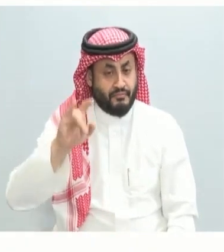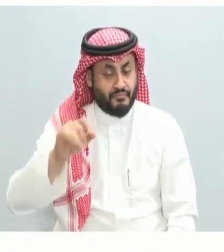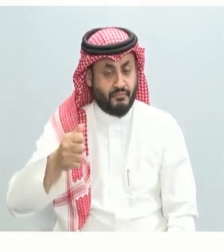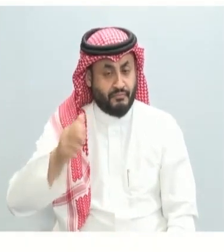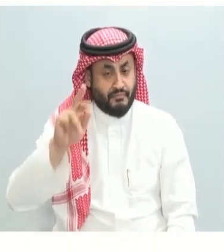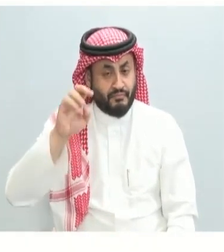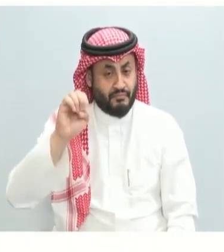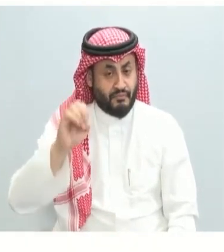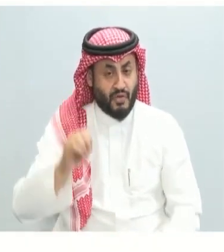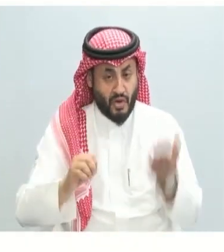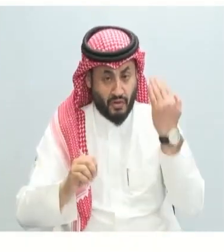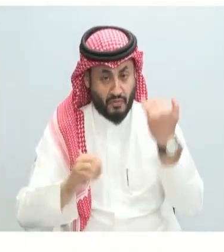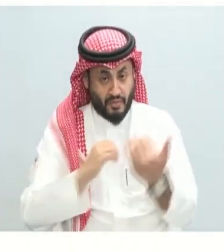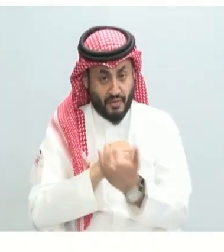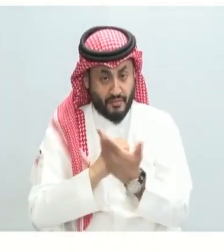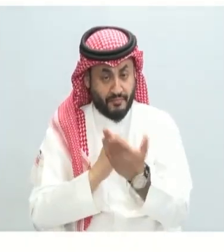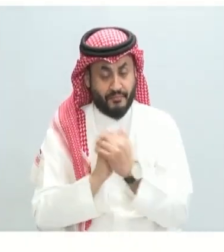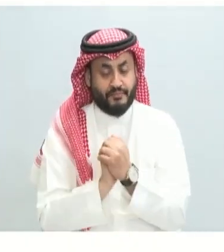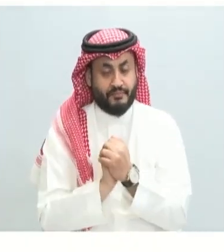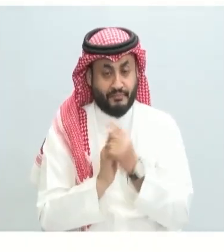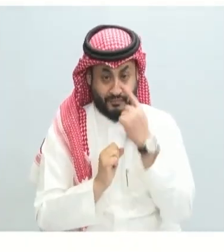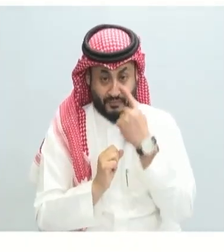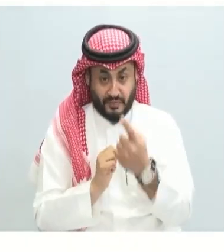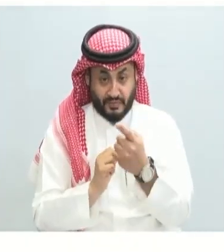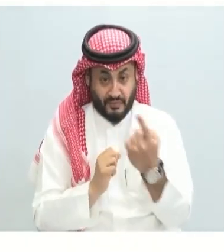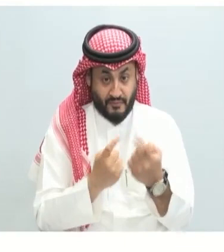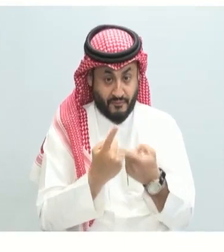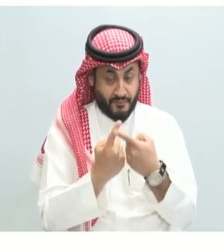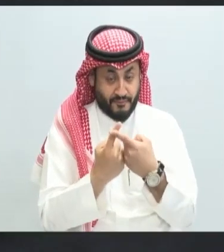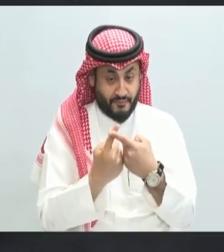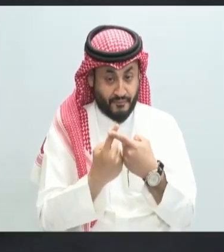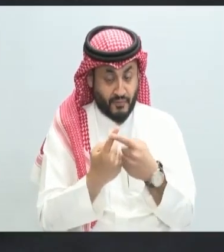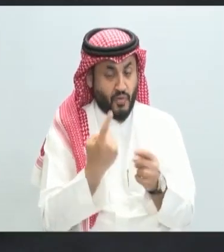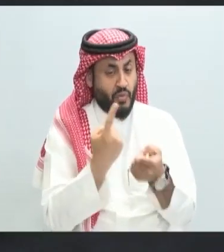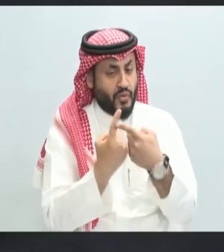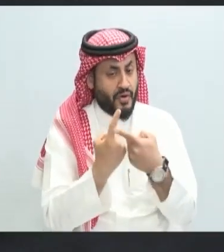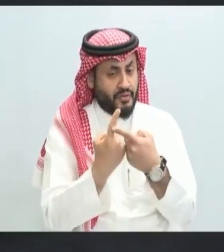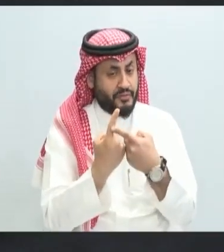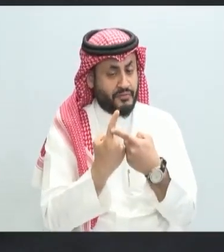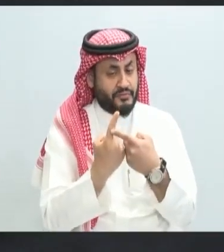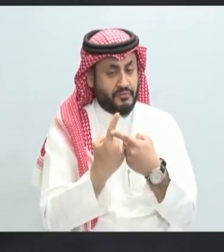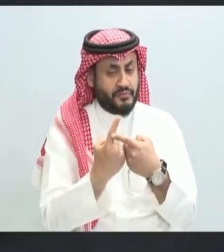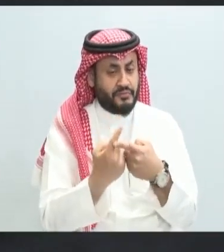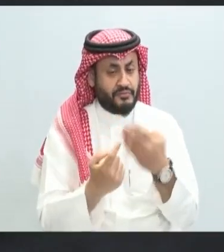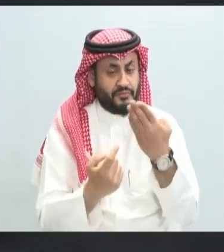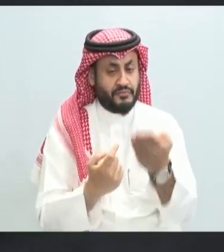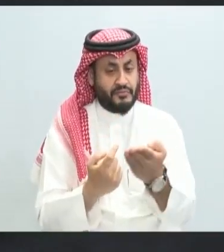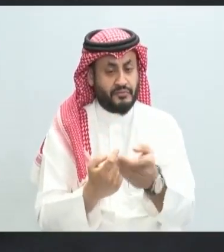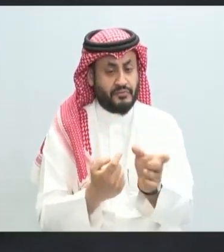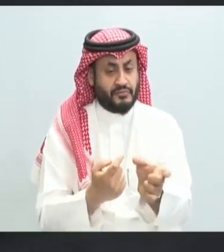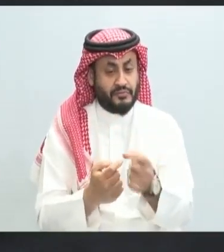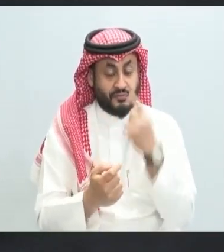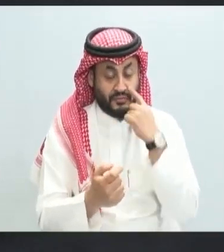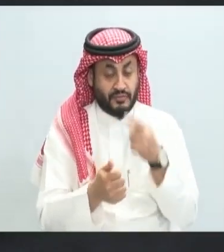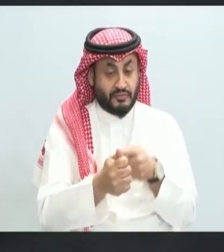are comic books. You see, with the first one, when we talk about one thing, here we can use article